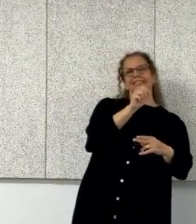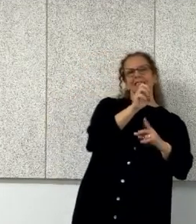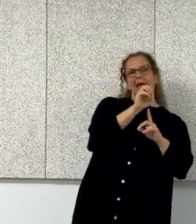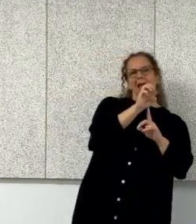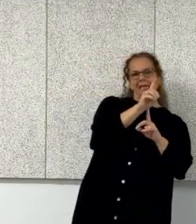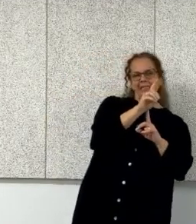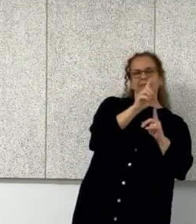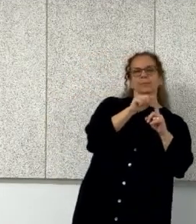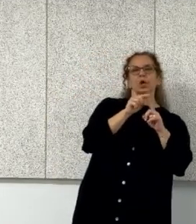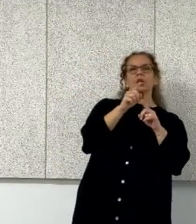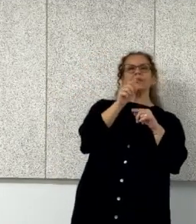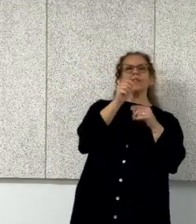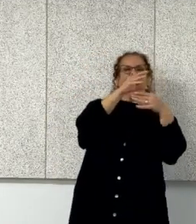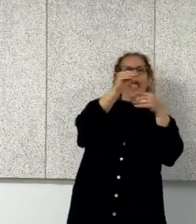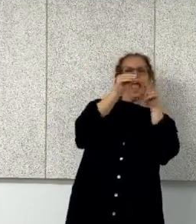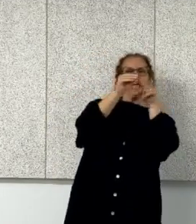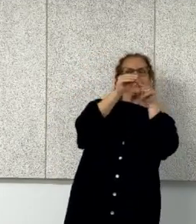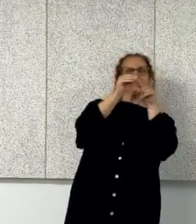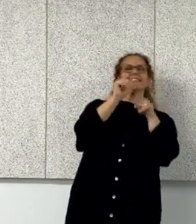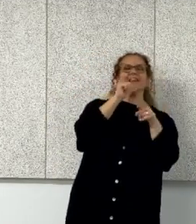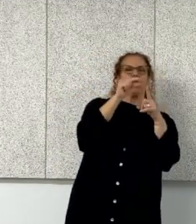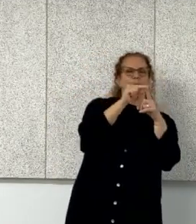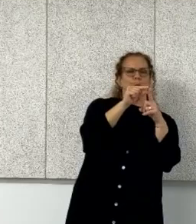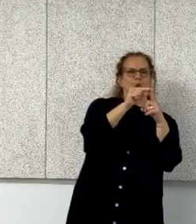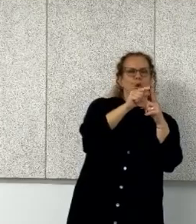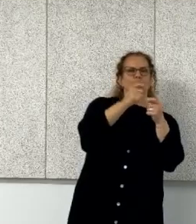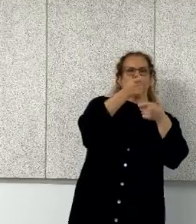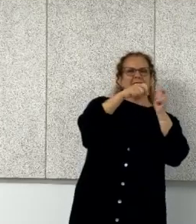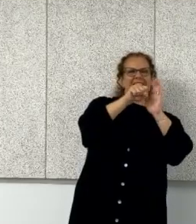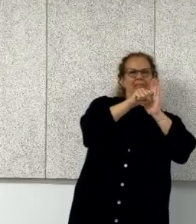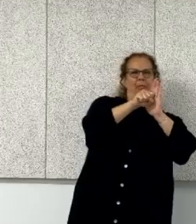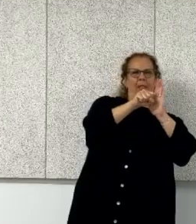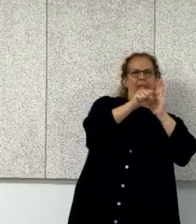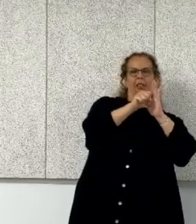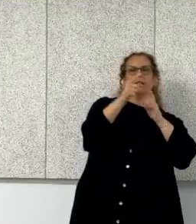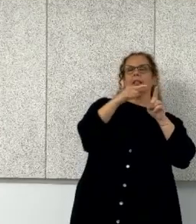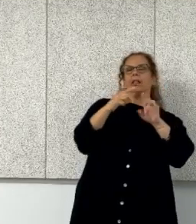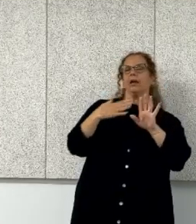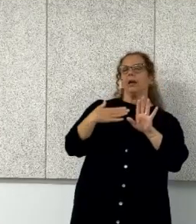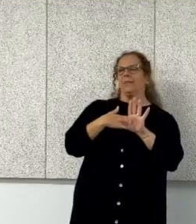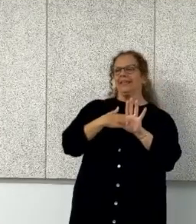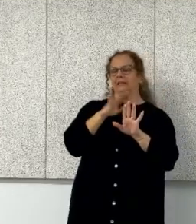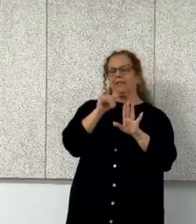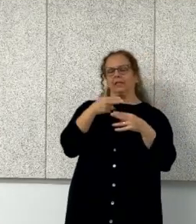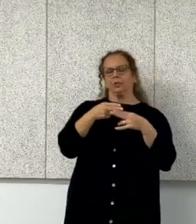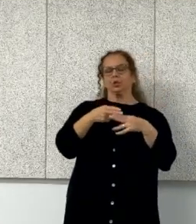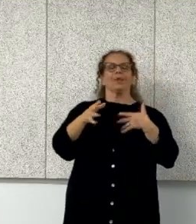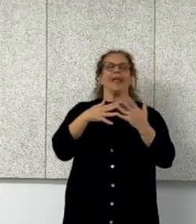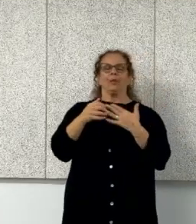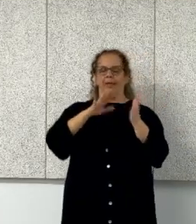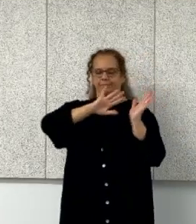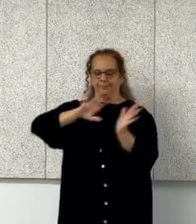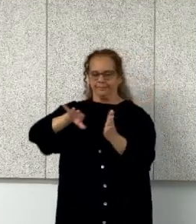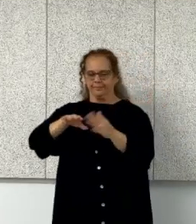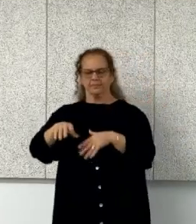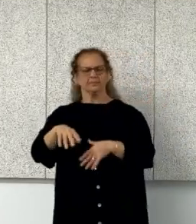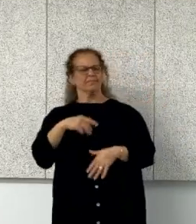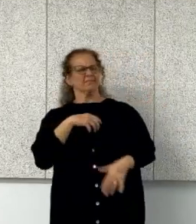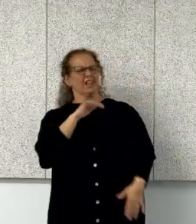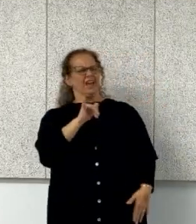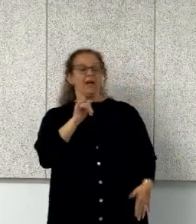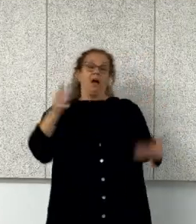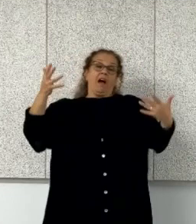Juliet. Whoever at AKA like really came up with that, like, please get a raise. Like, this is amazing. And we're done here. And we're